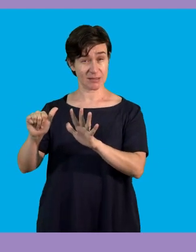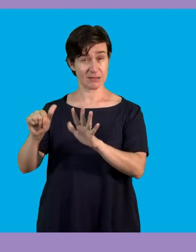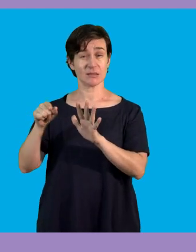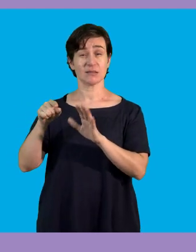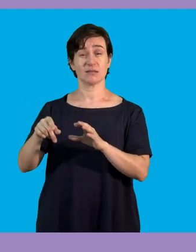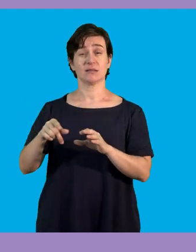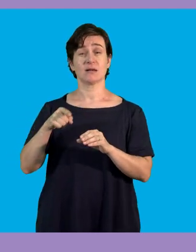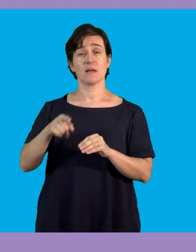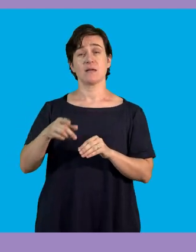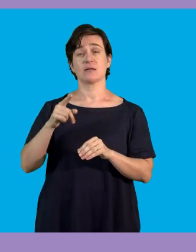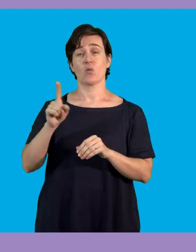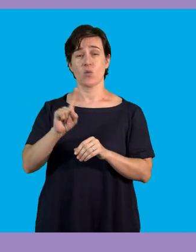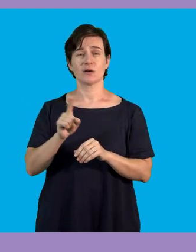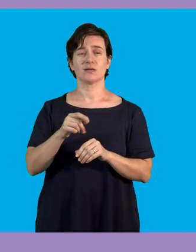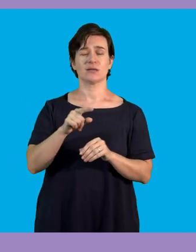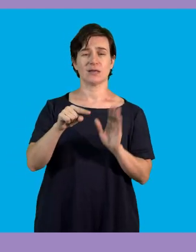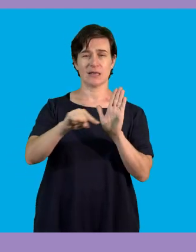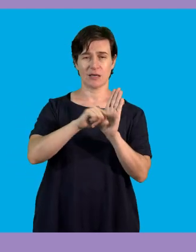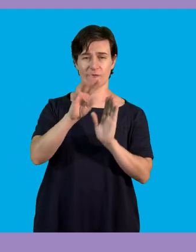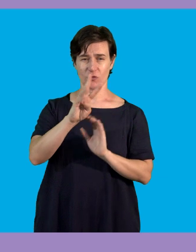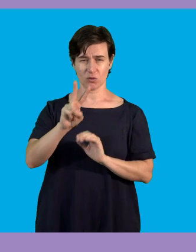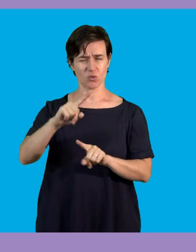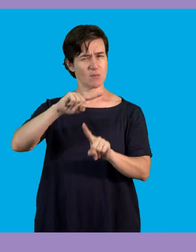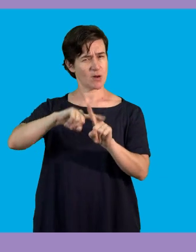42, plus 3 would be